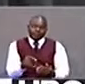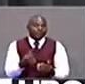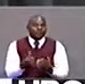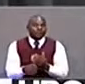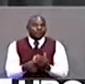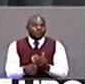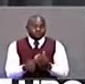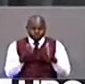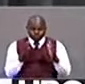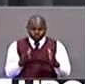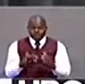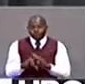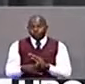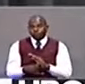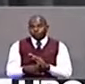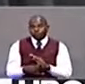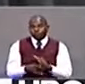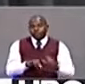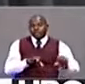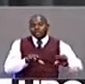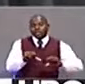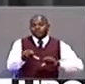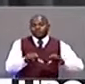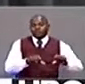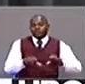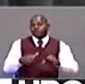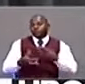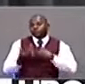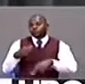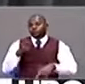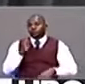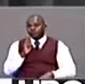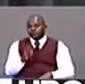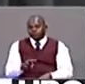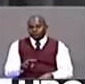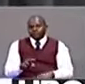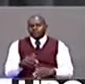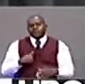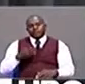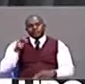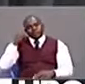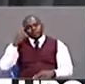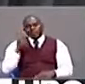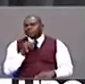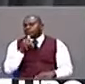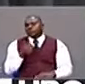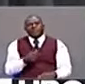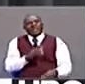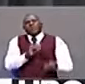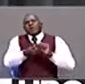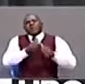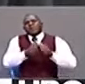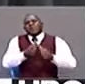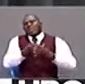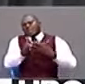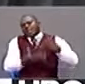majorly dealing with issues of administrative reviews. And I think we don't need to debate over